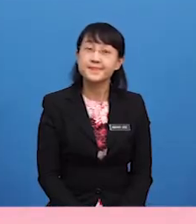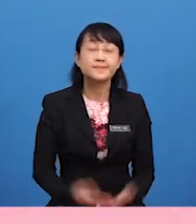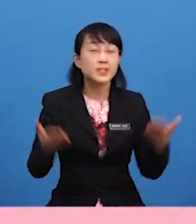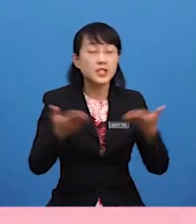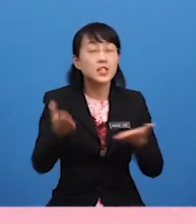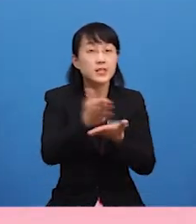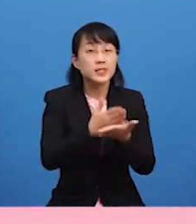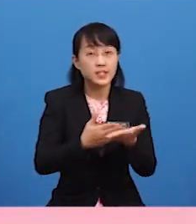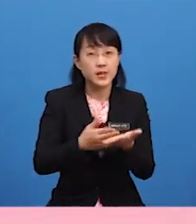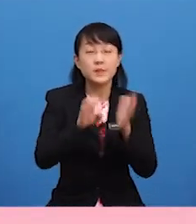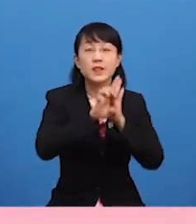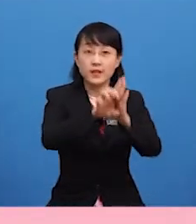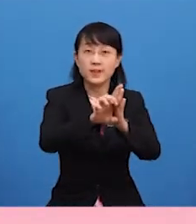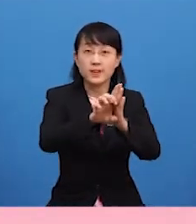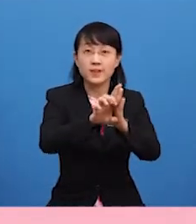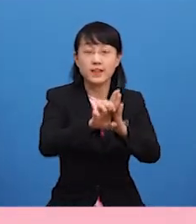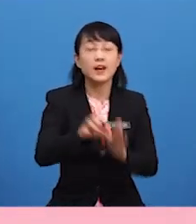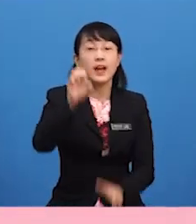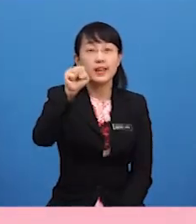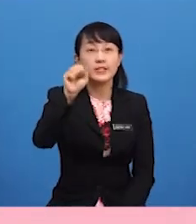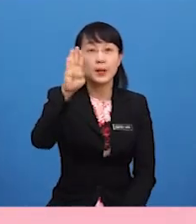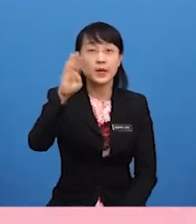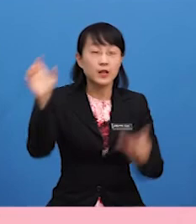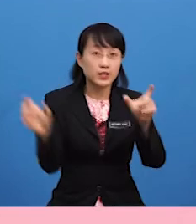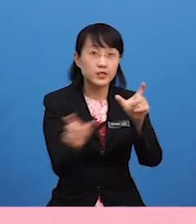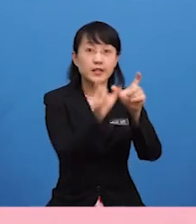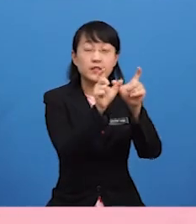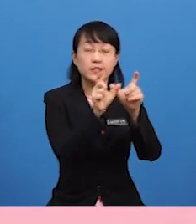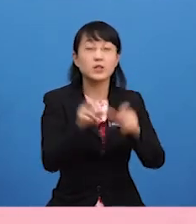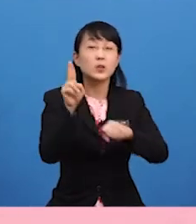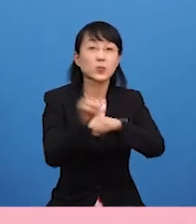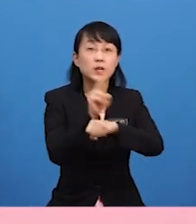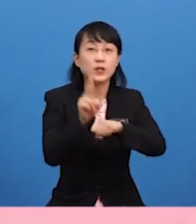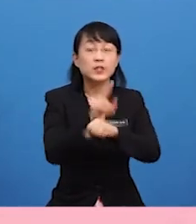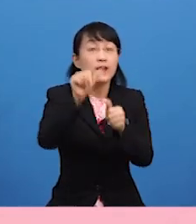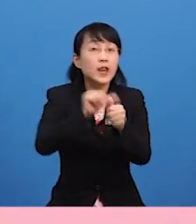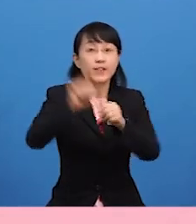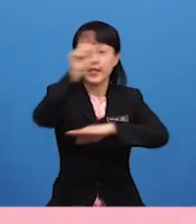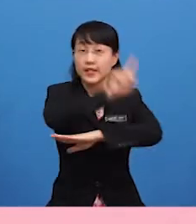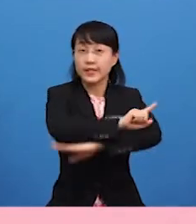Here are some examples of subordinating conjunctions that we use every day.